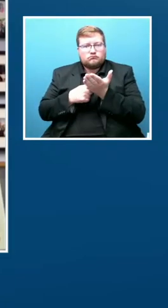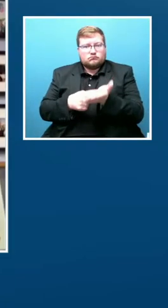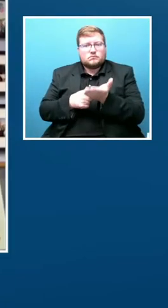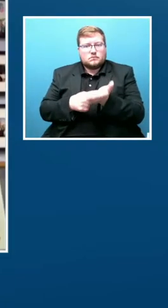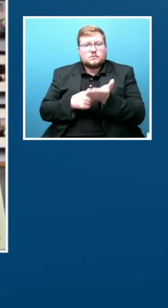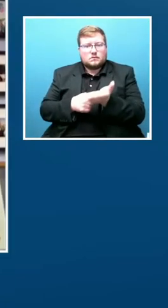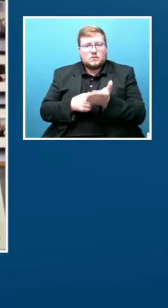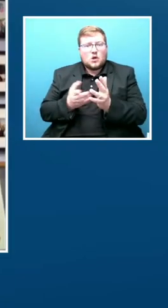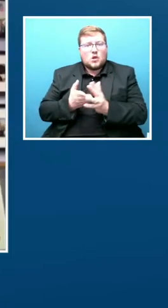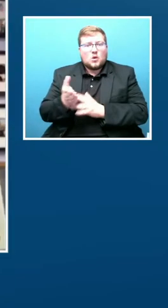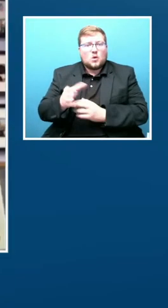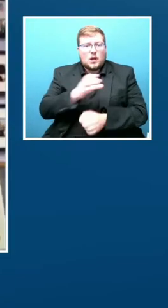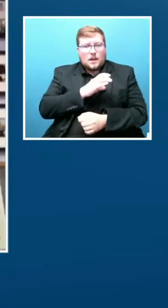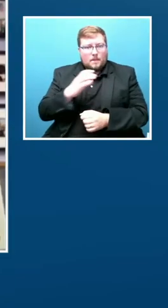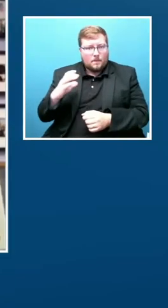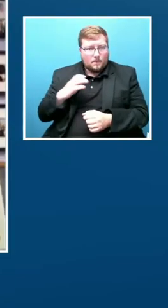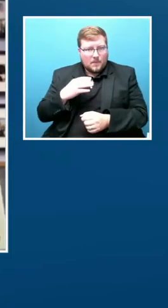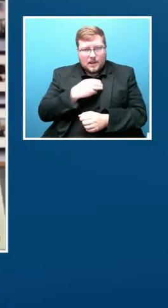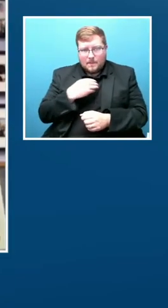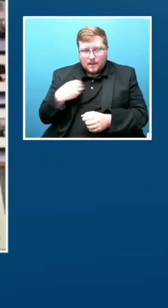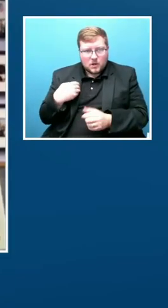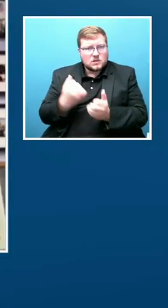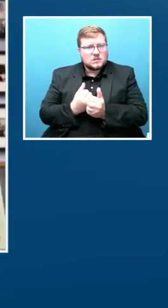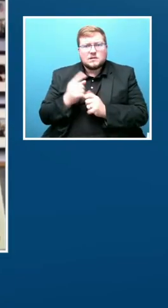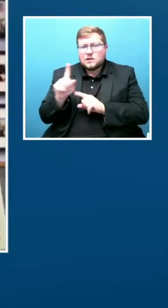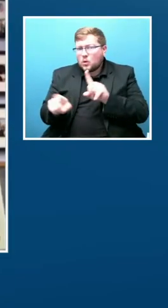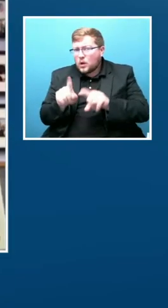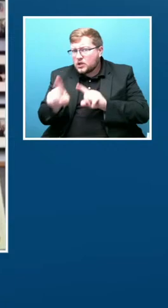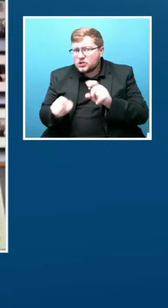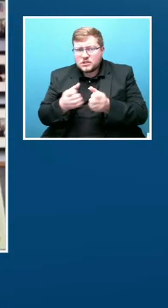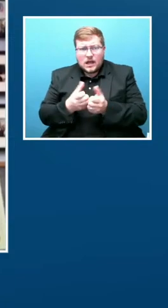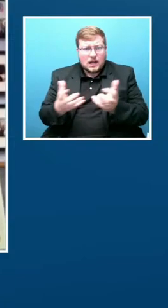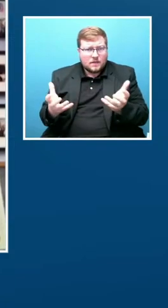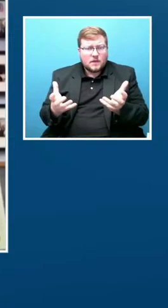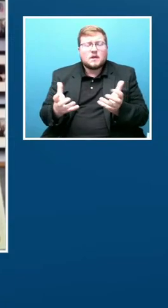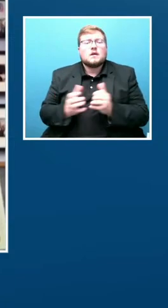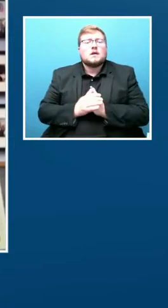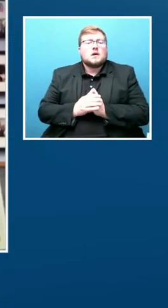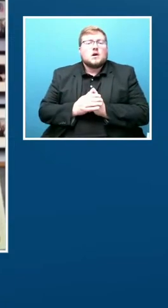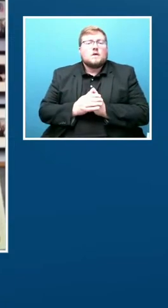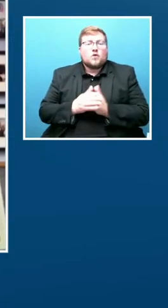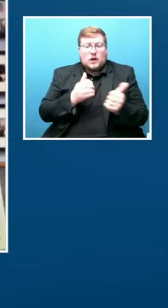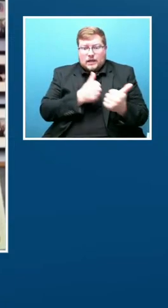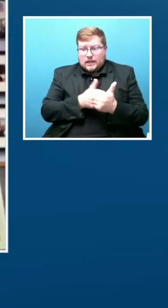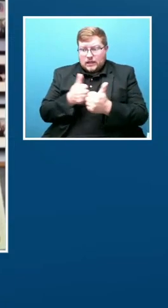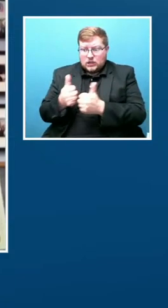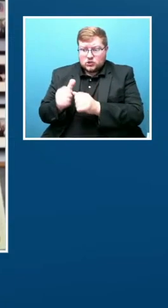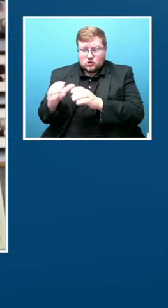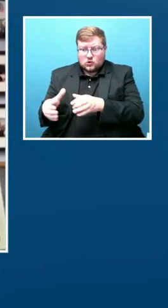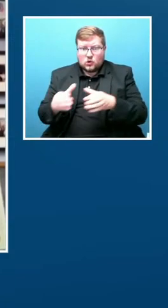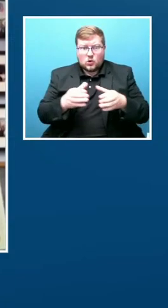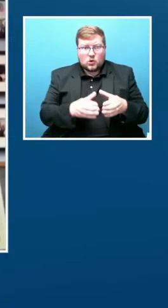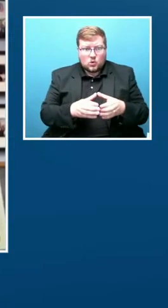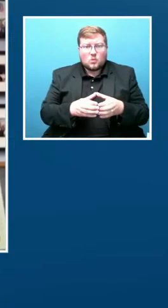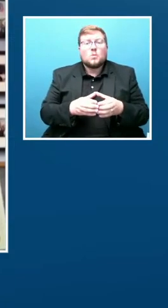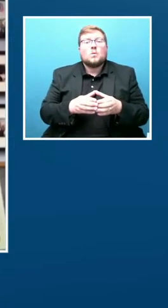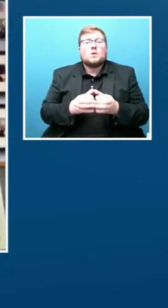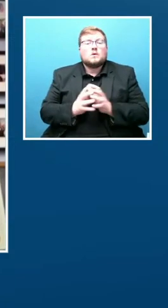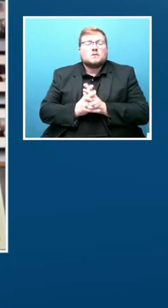committee members and any questions members have for each party represent our chair.